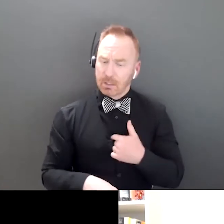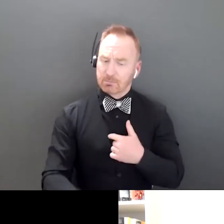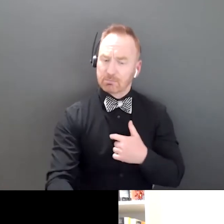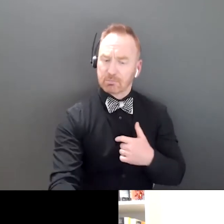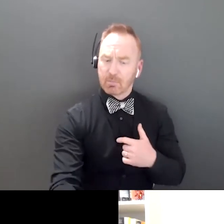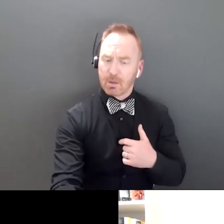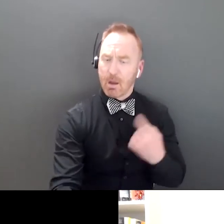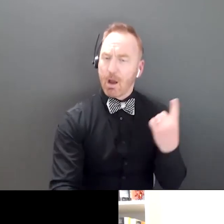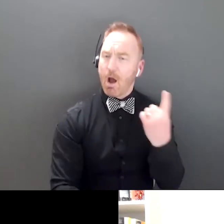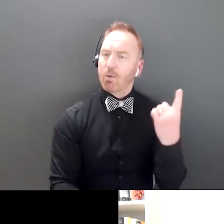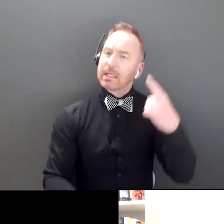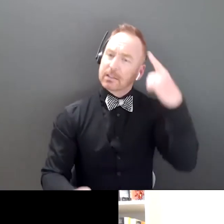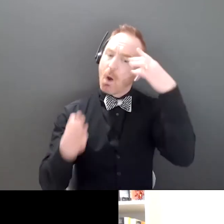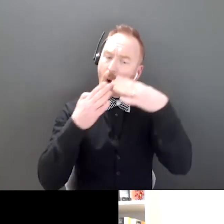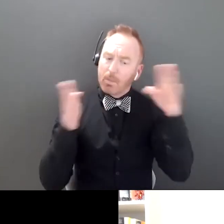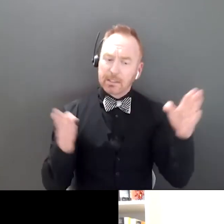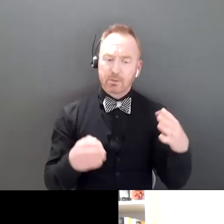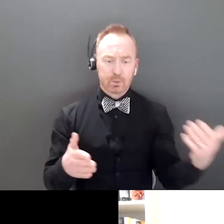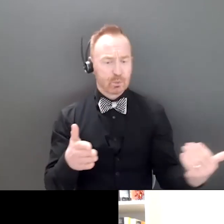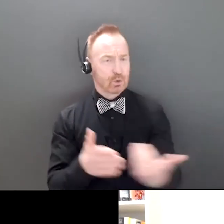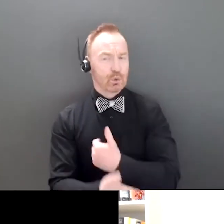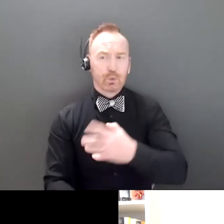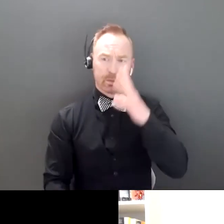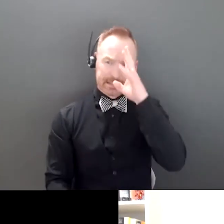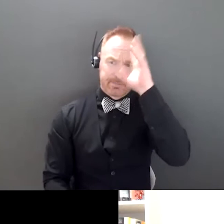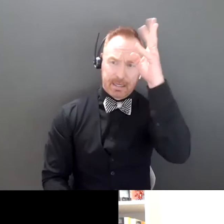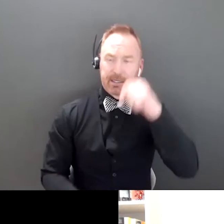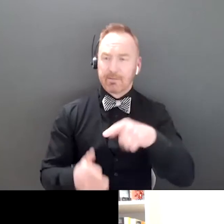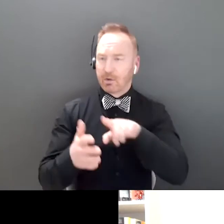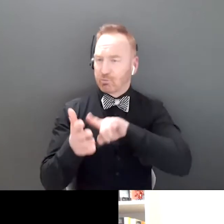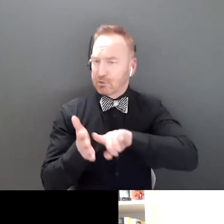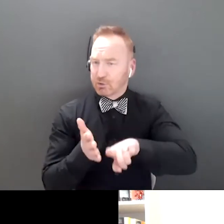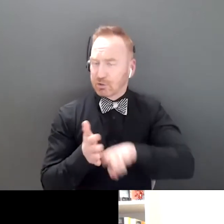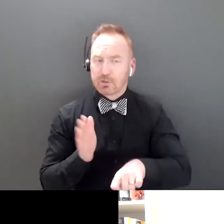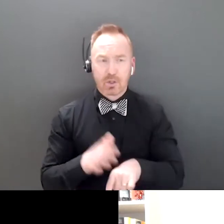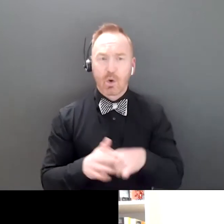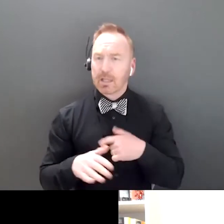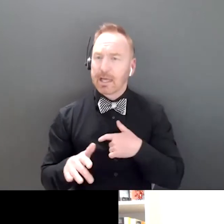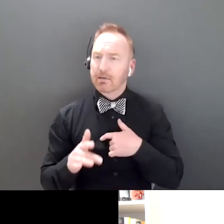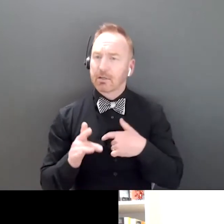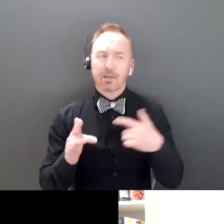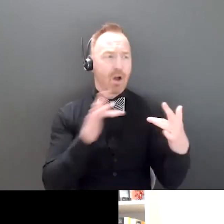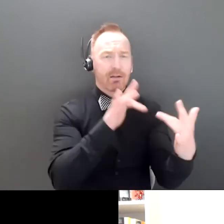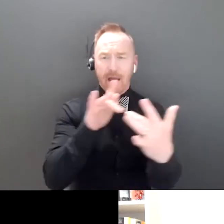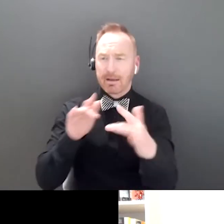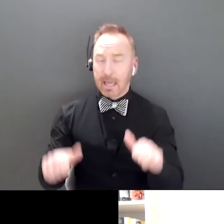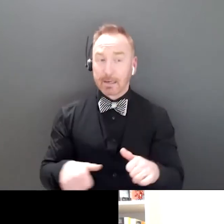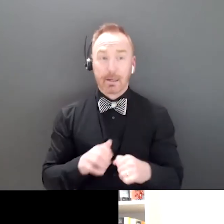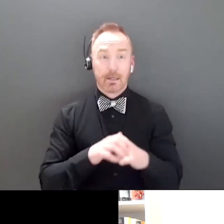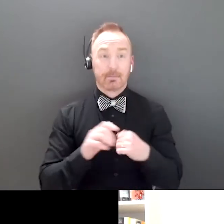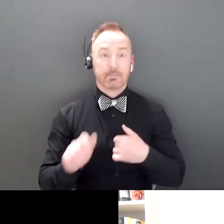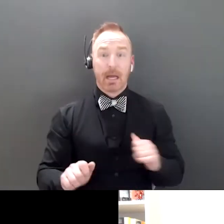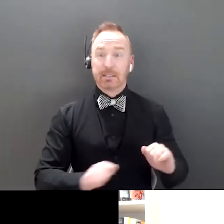research, and we love to engage with individuals in the community. So feel free to reach out. So I'm going to stop my